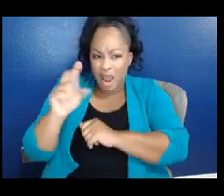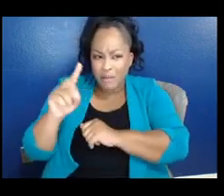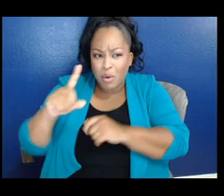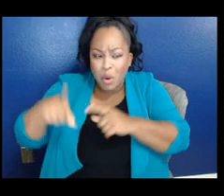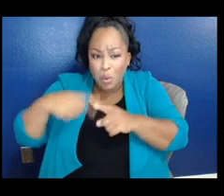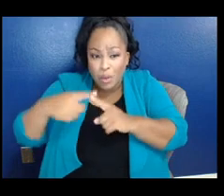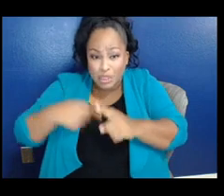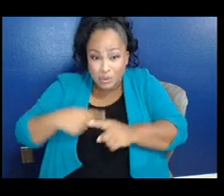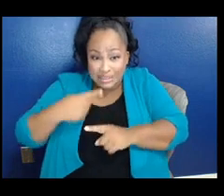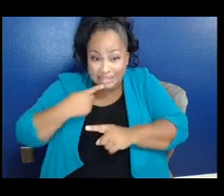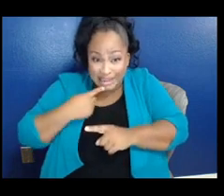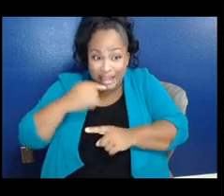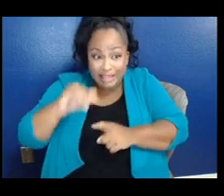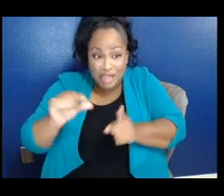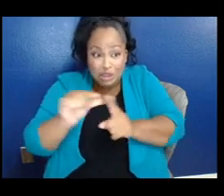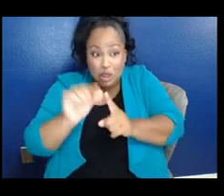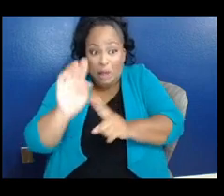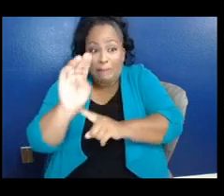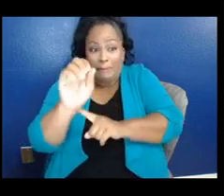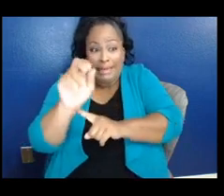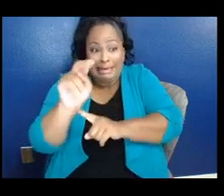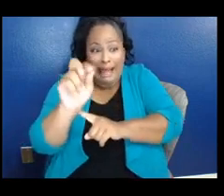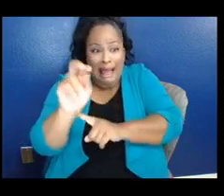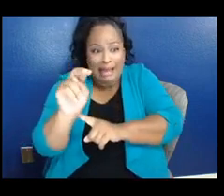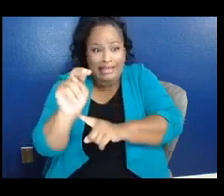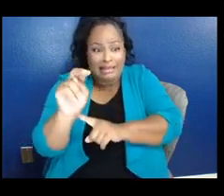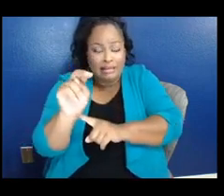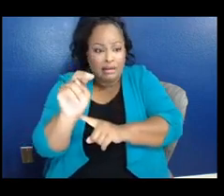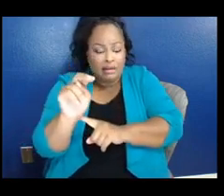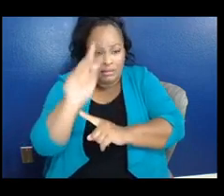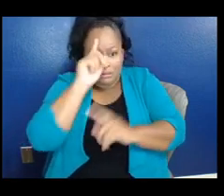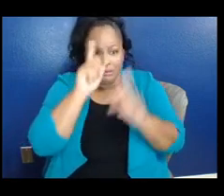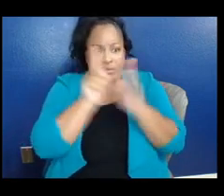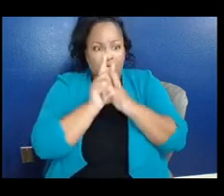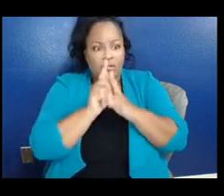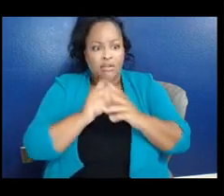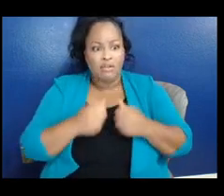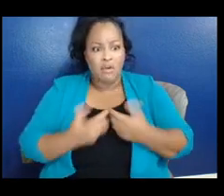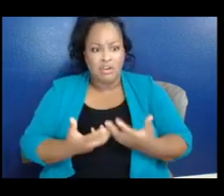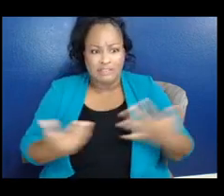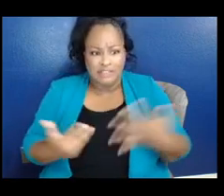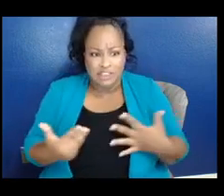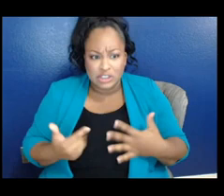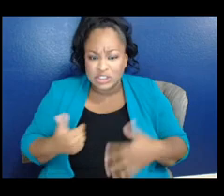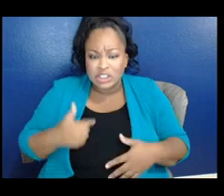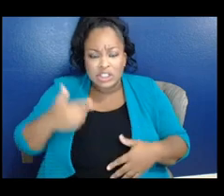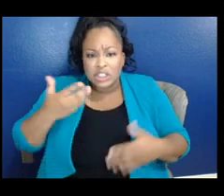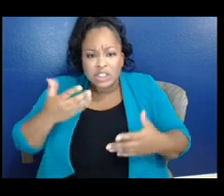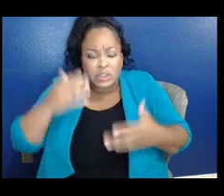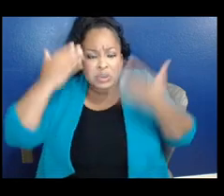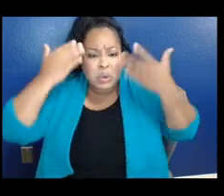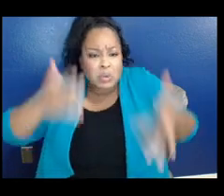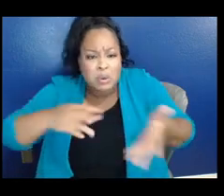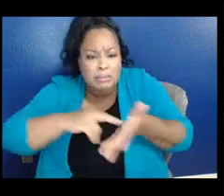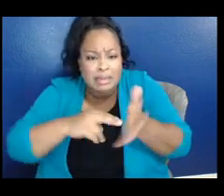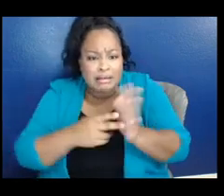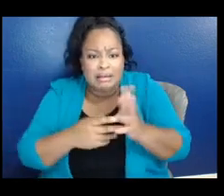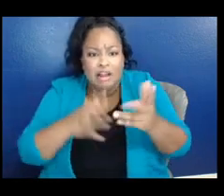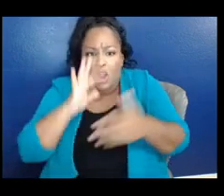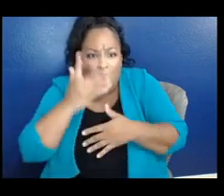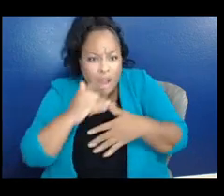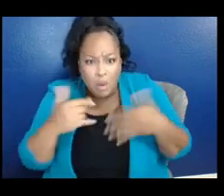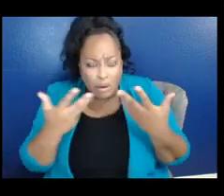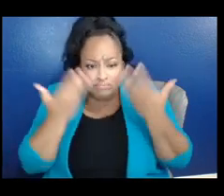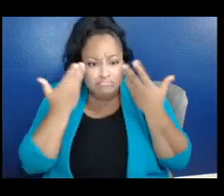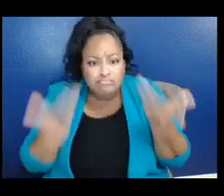with fibroids, when you say the term benign, you know, it immediately can spark fear. You know, you don't know what these things are. You don't know what